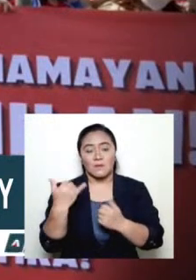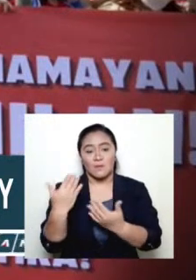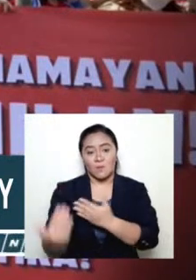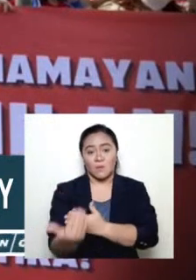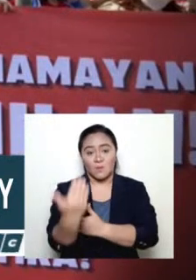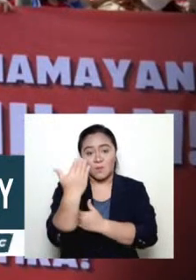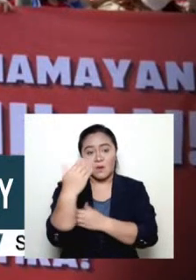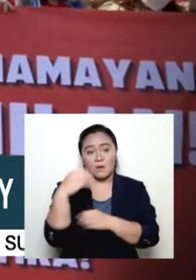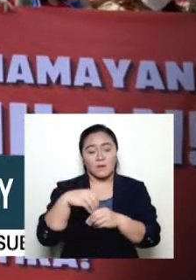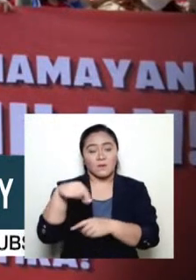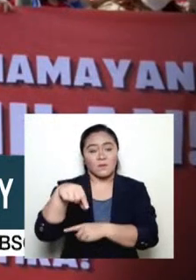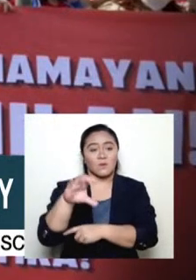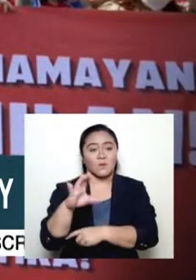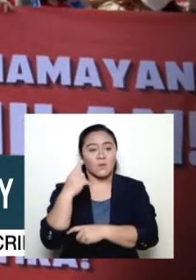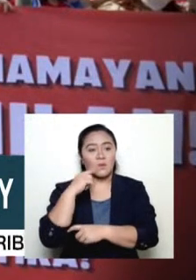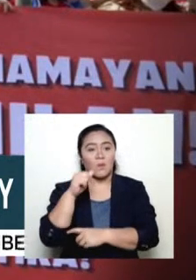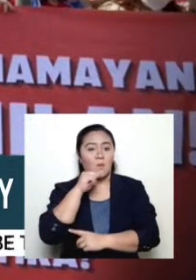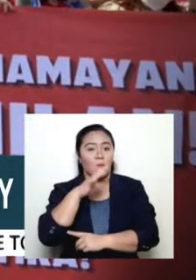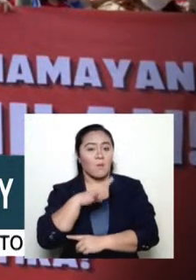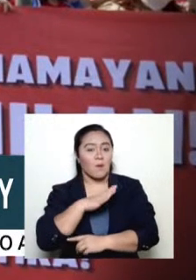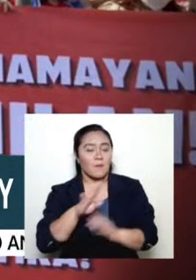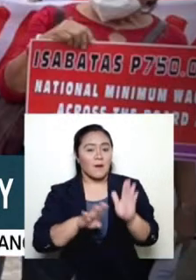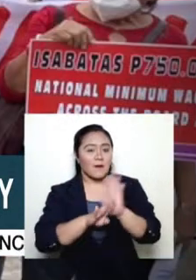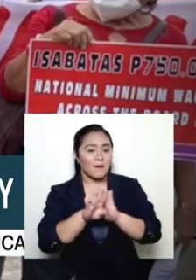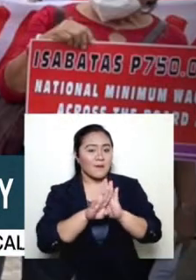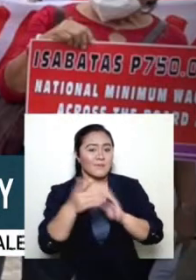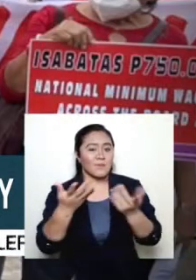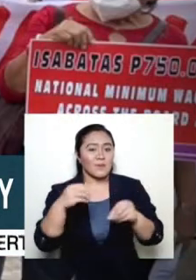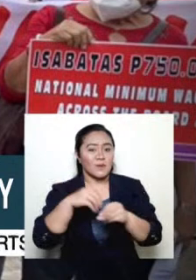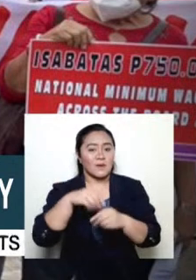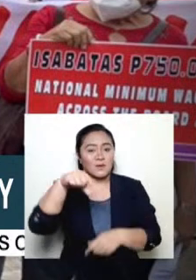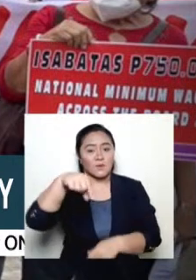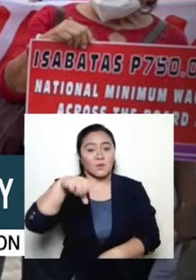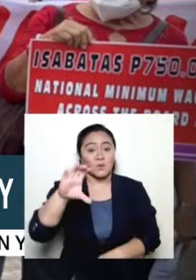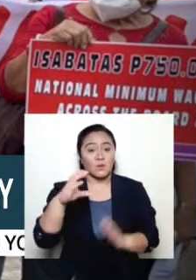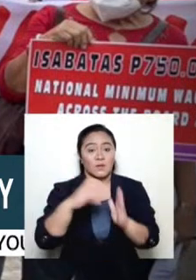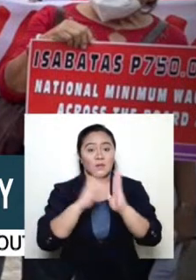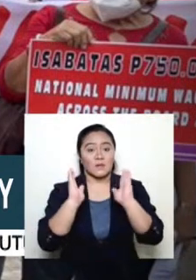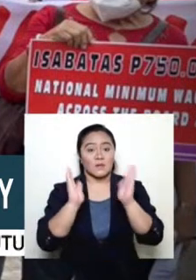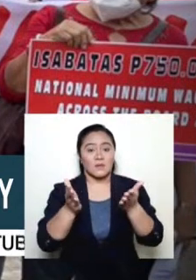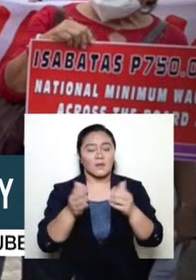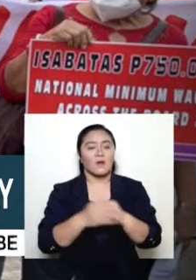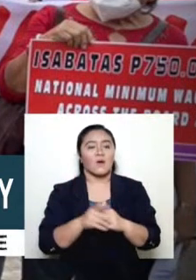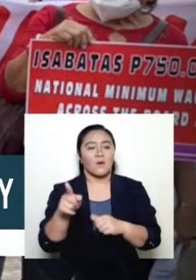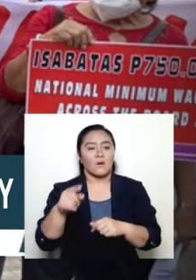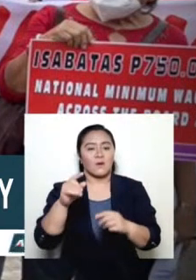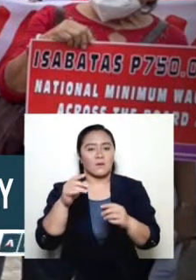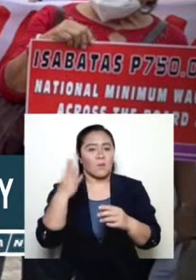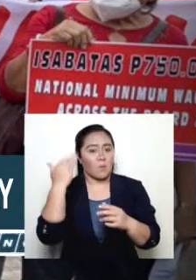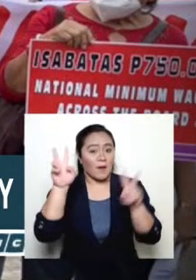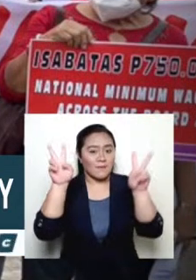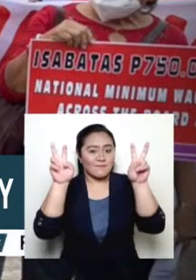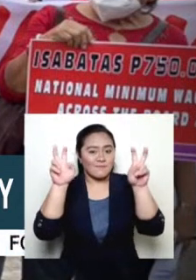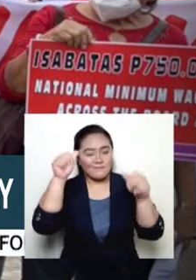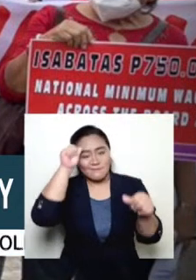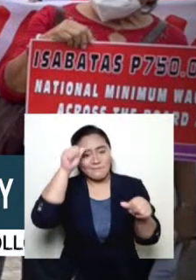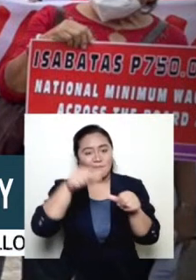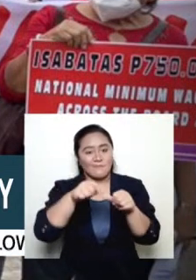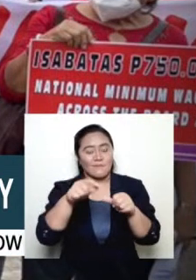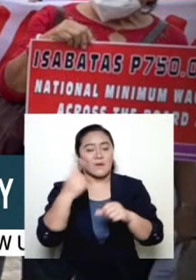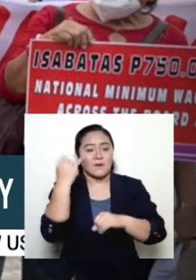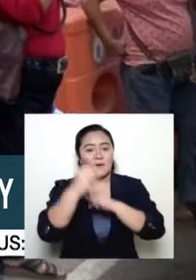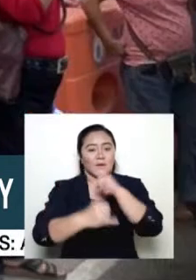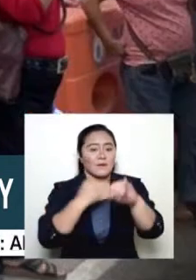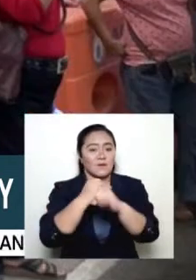organized by women's and progressive groups at the Quezon City Hall on the occasion of International Women's Day. De Guzman and Bello touted their tandem as the only